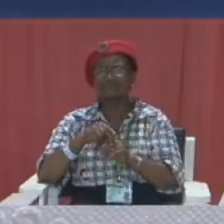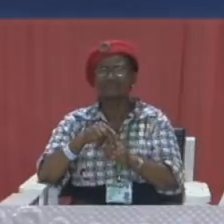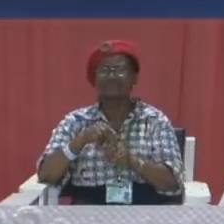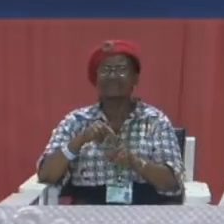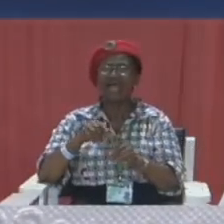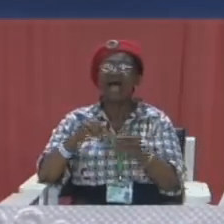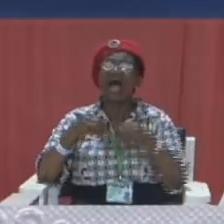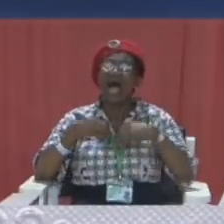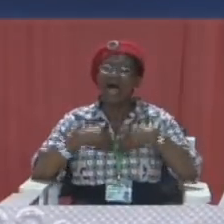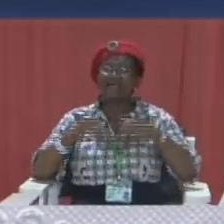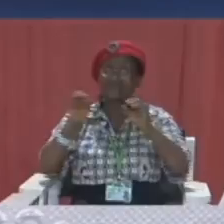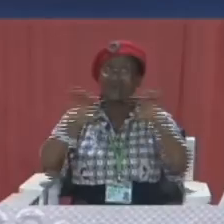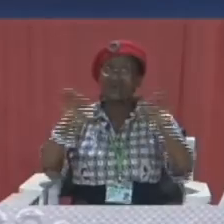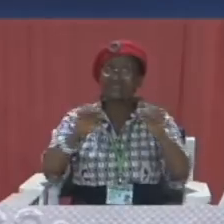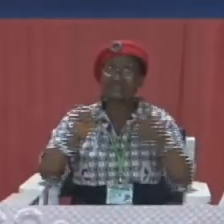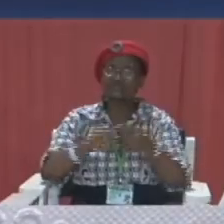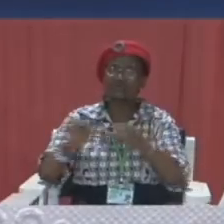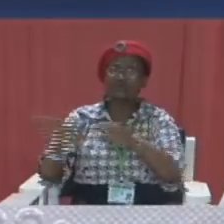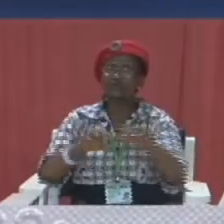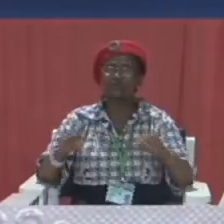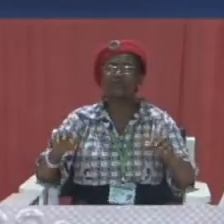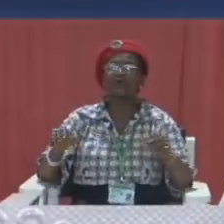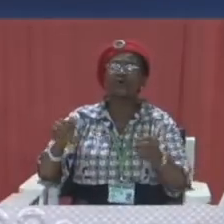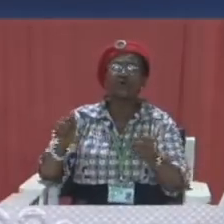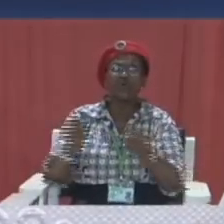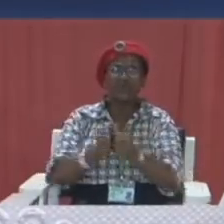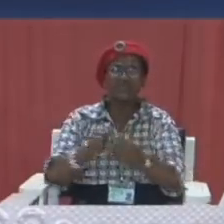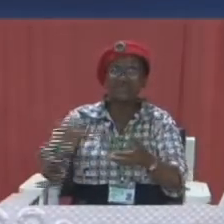nothing to do with wealth. Ko ni fi se pelu oro.